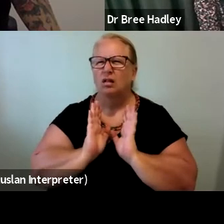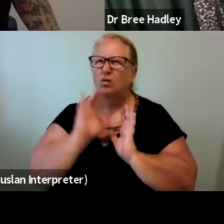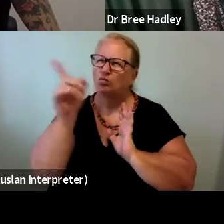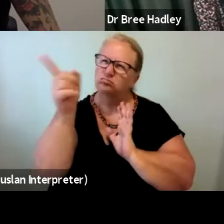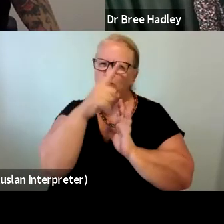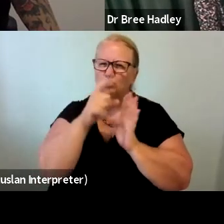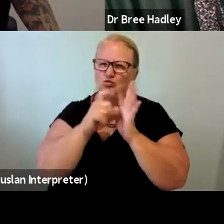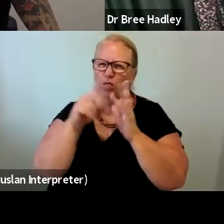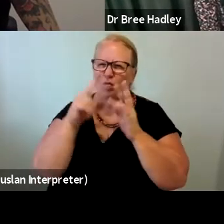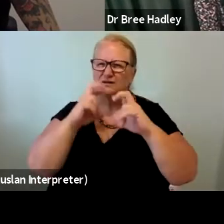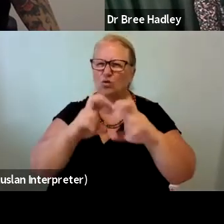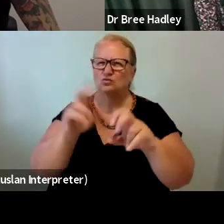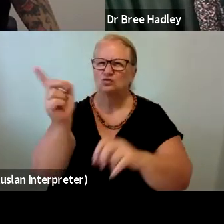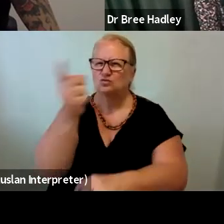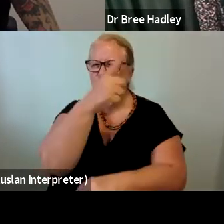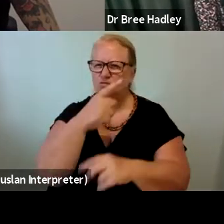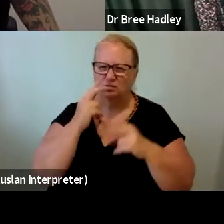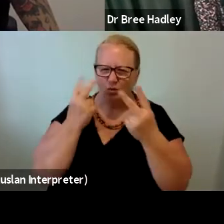the work. Like,